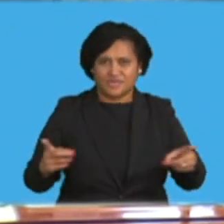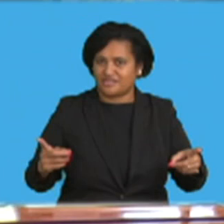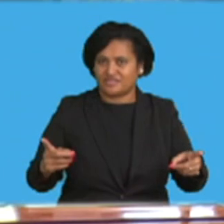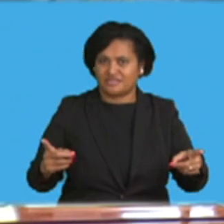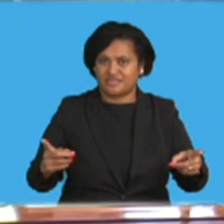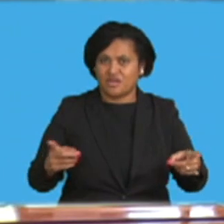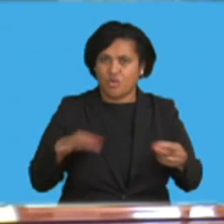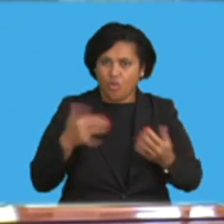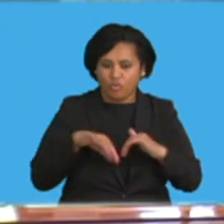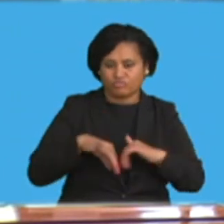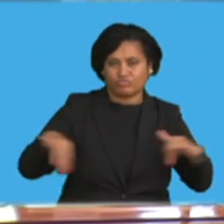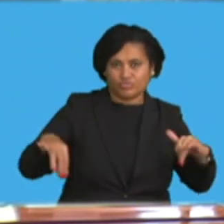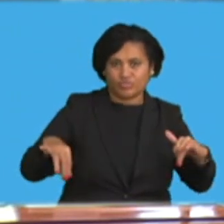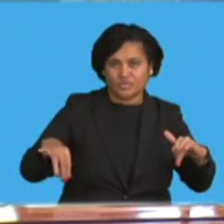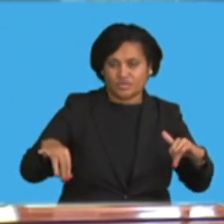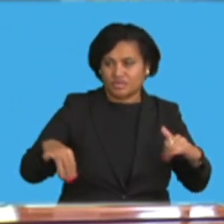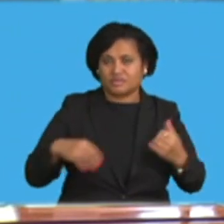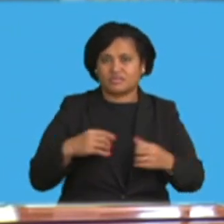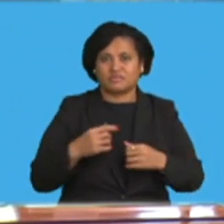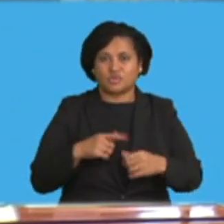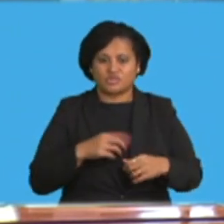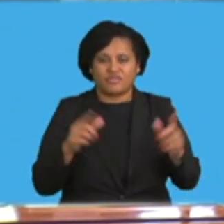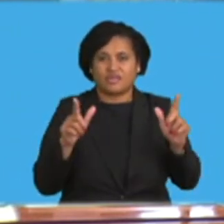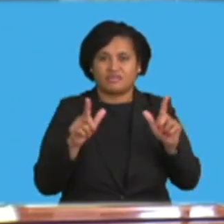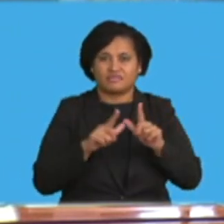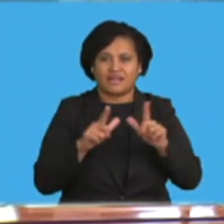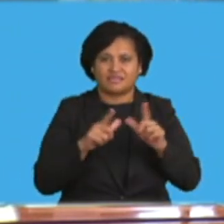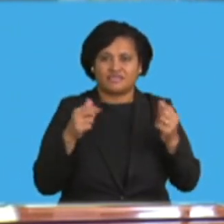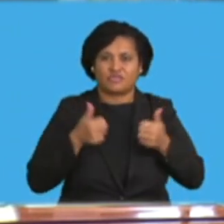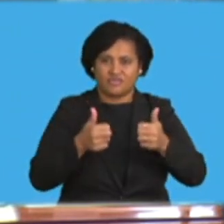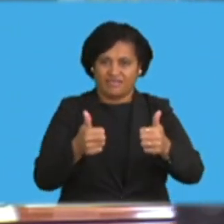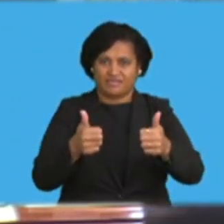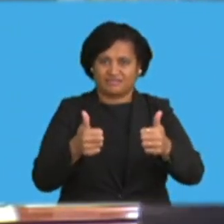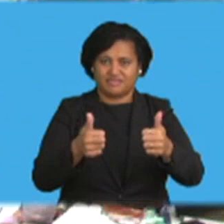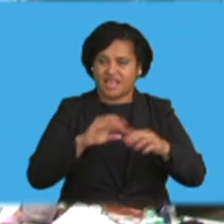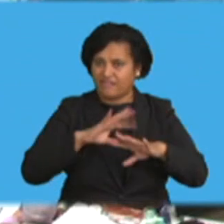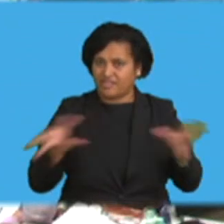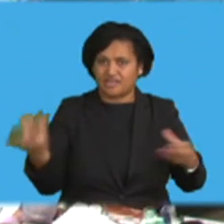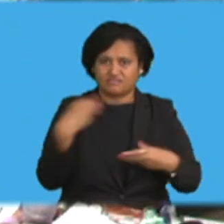or segregation to driving requirements being an issue. Thank you, Madam Speaker.